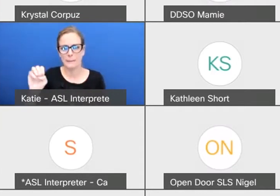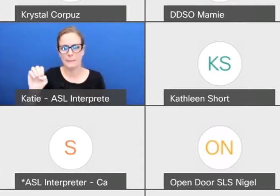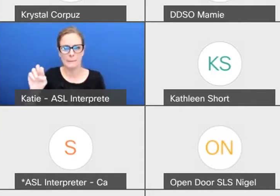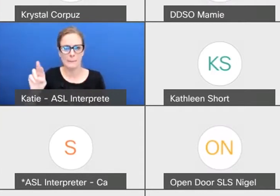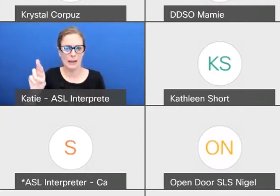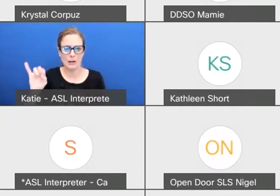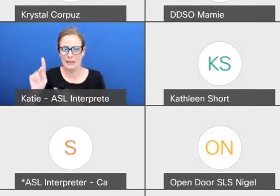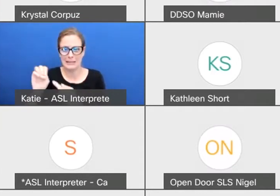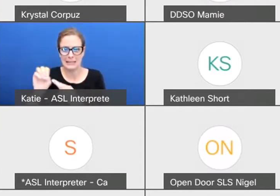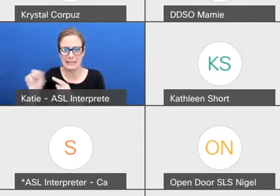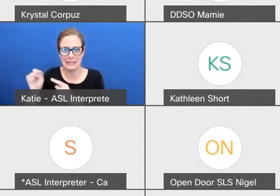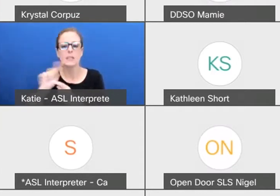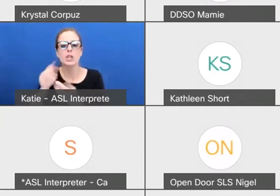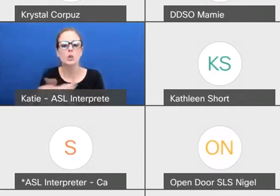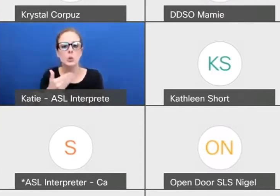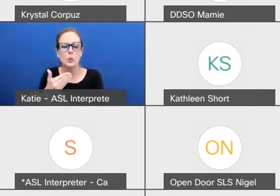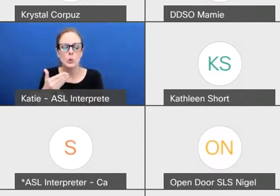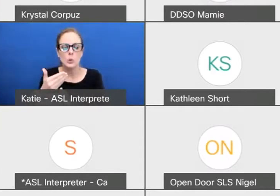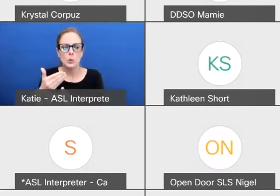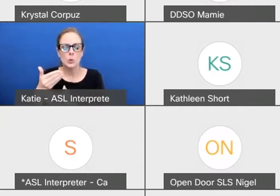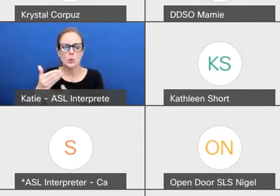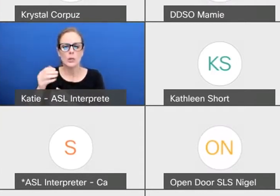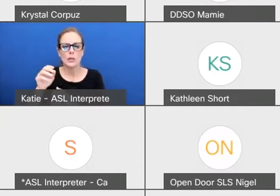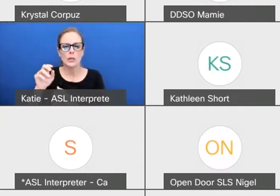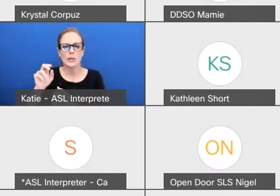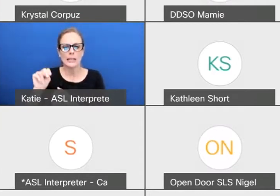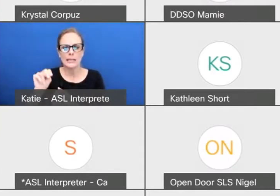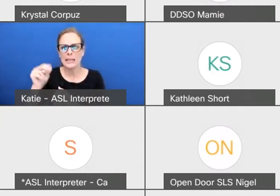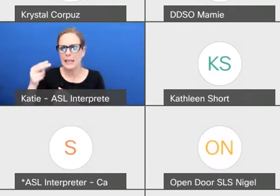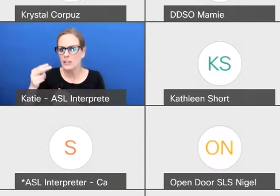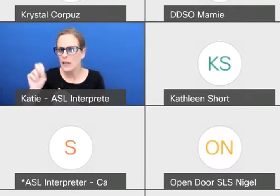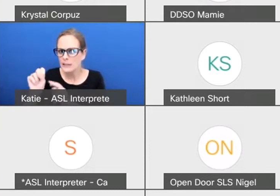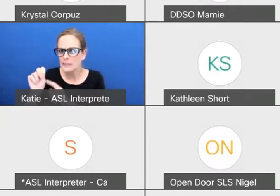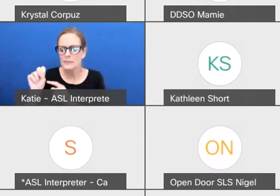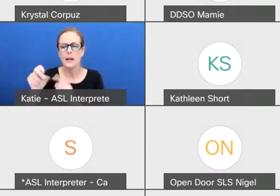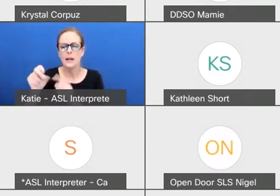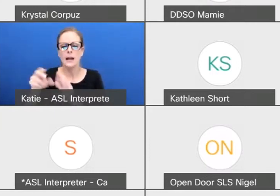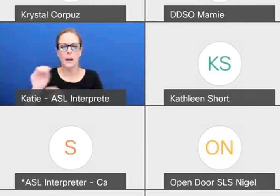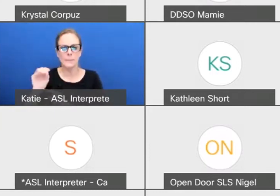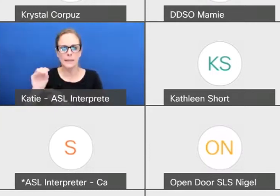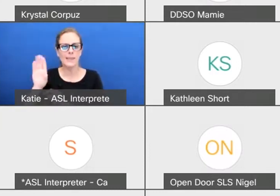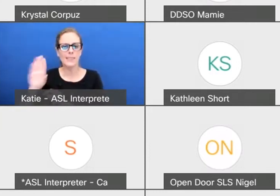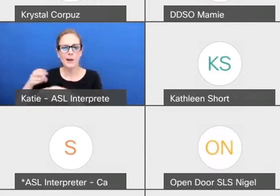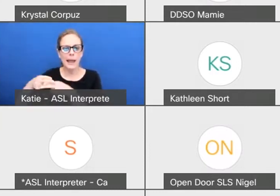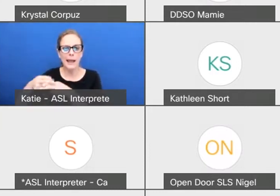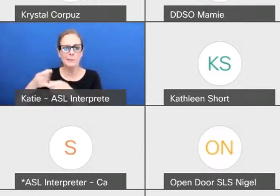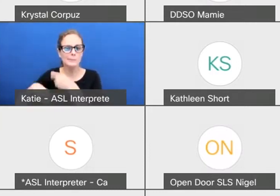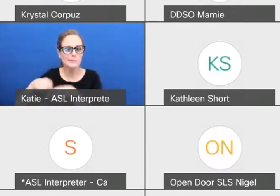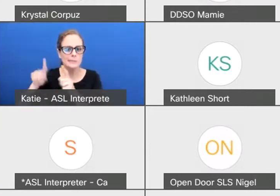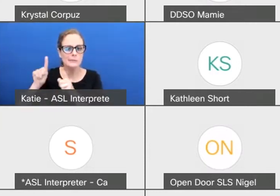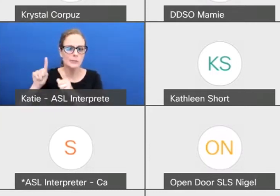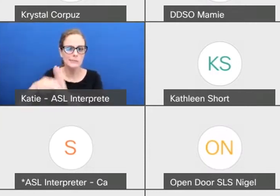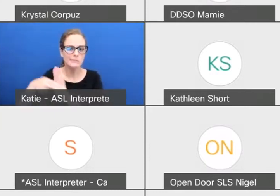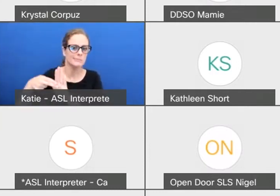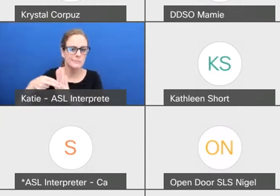company out of, I think they're out of Pennsylvania or New Jersey, and they've been around quite some time, and they rebranded about 7 years ago or so, and